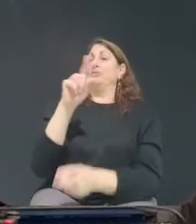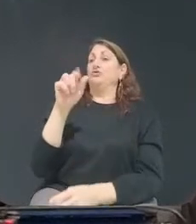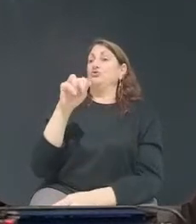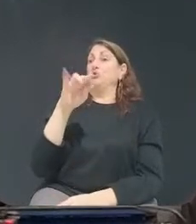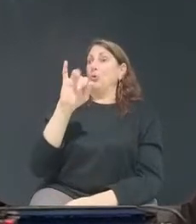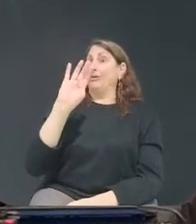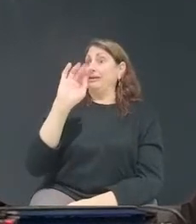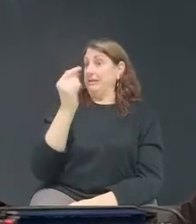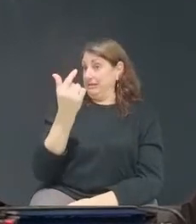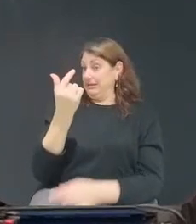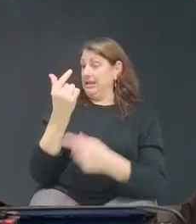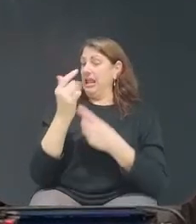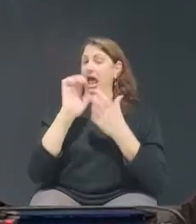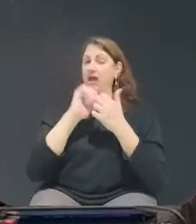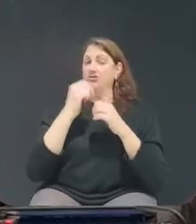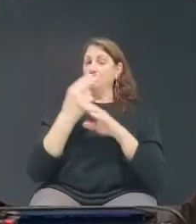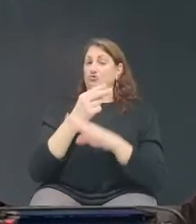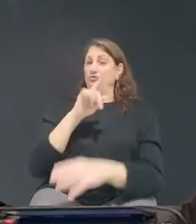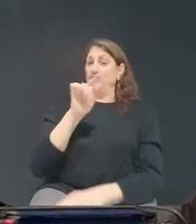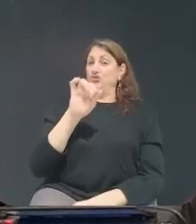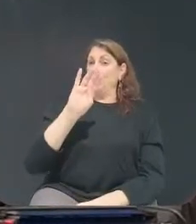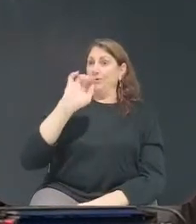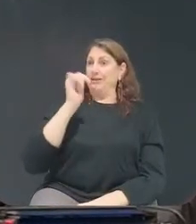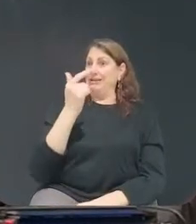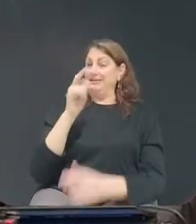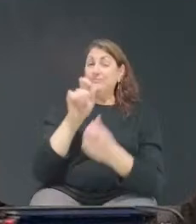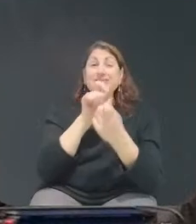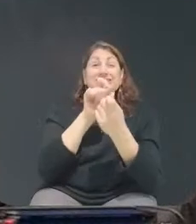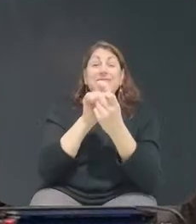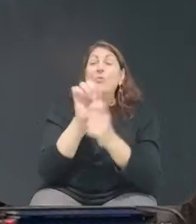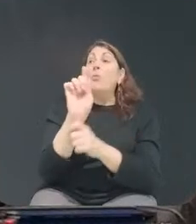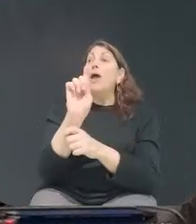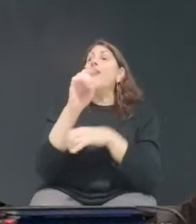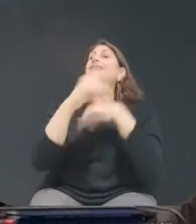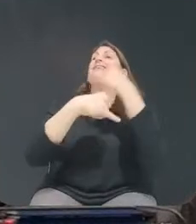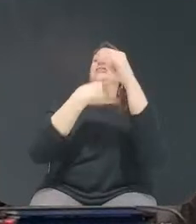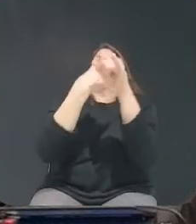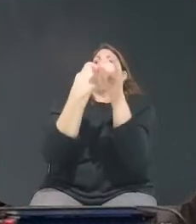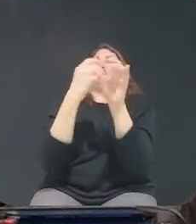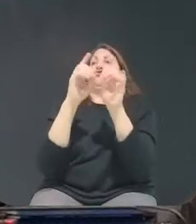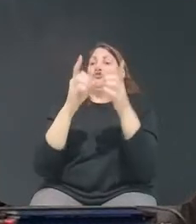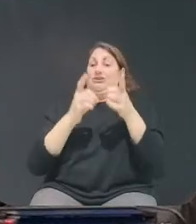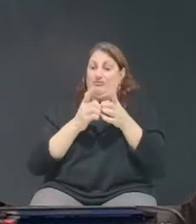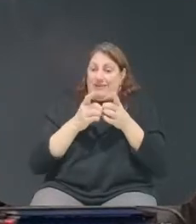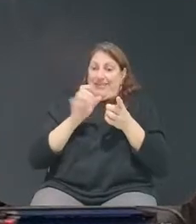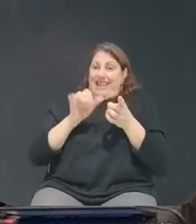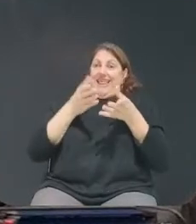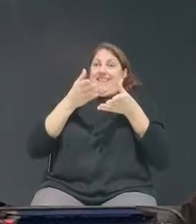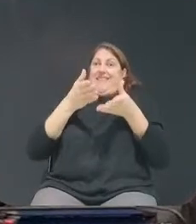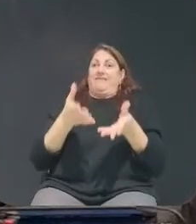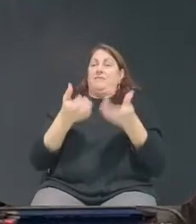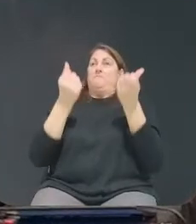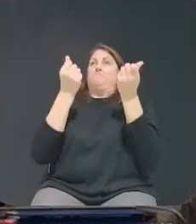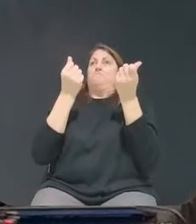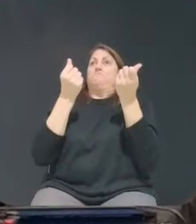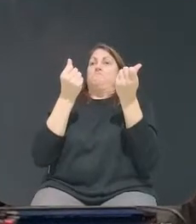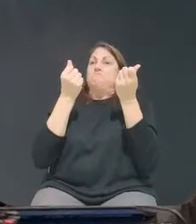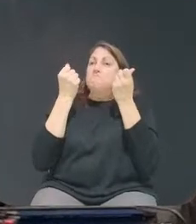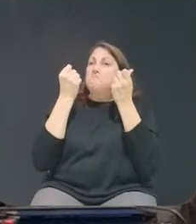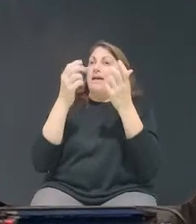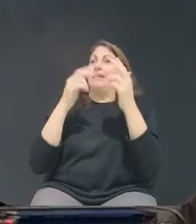of zoning, specifically in the International District, that left many of the upper floors of those